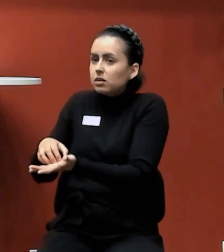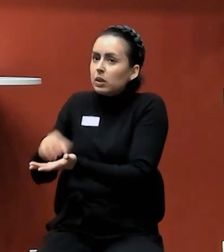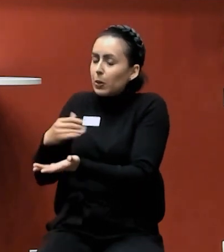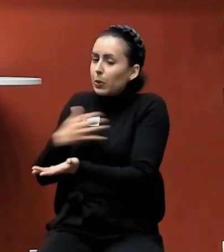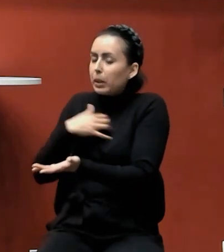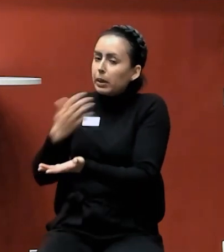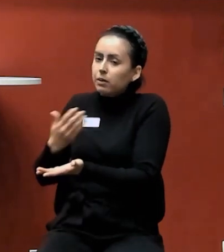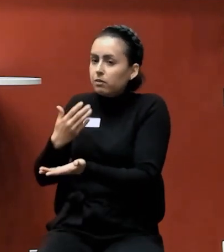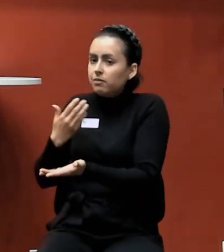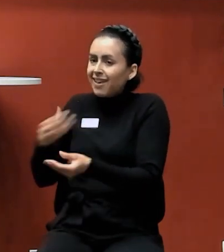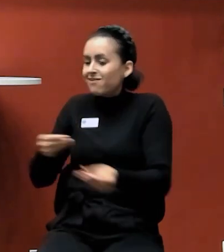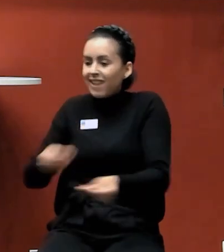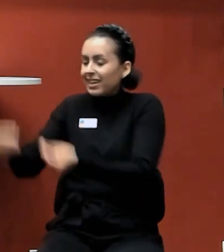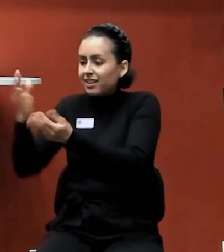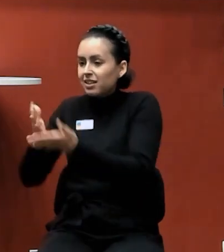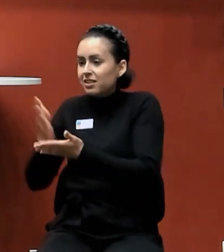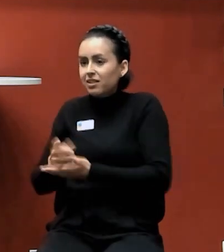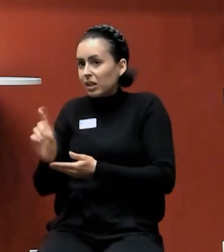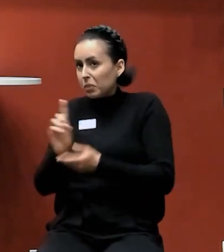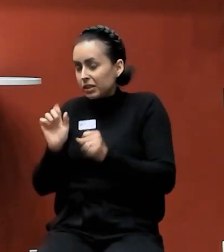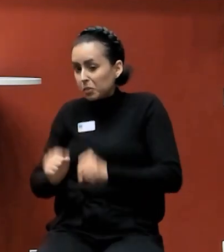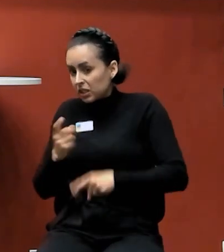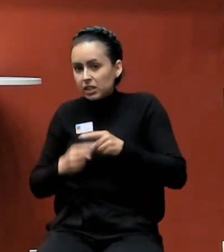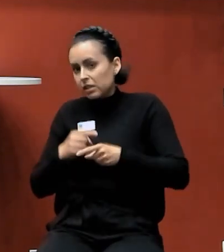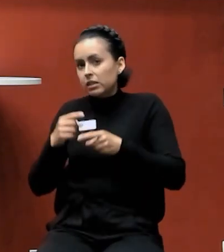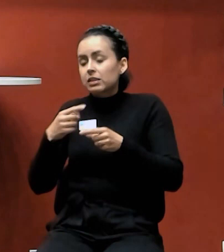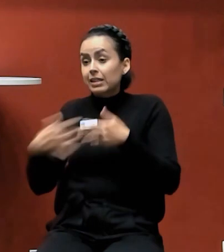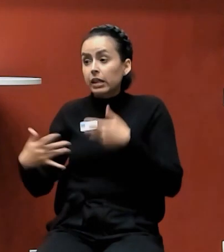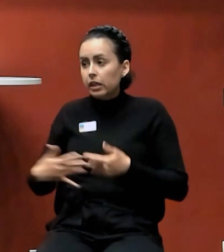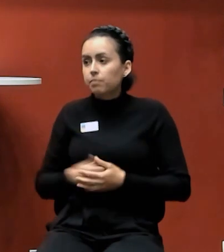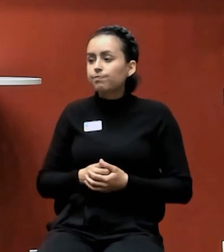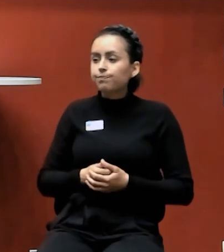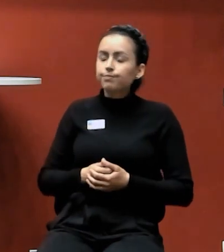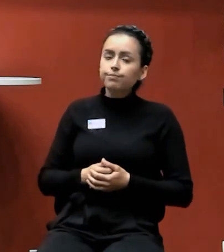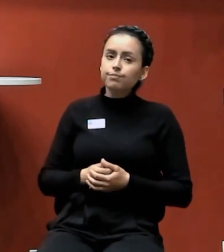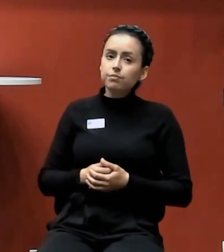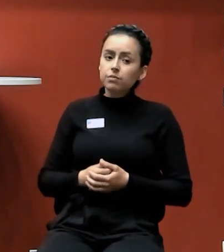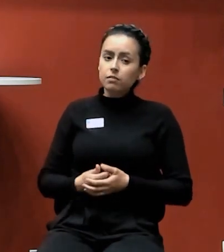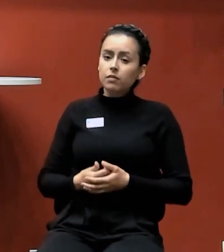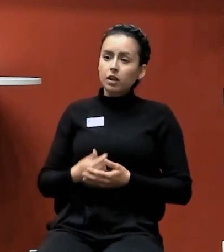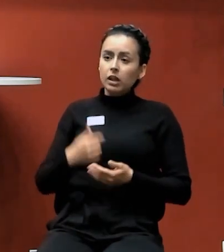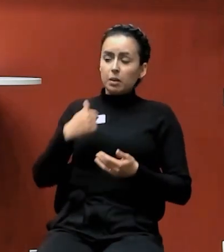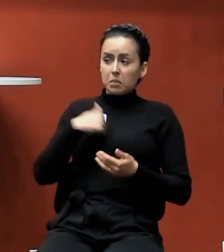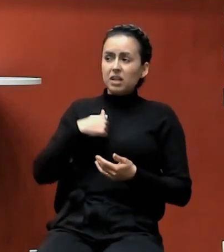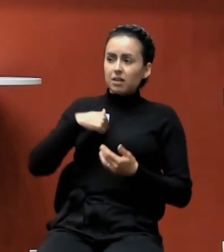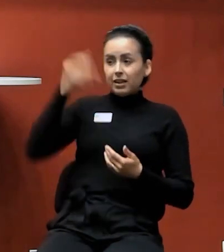disabilities? And I'm like, you already had to do this, you know? But I feel we have to create the need, mm-hmm.